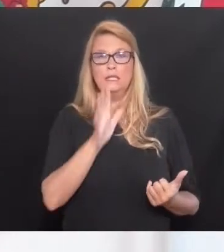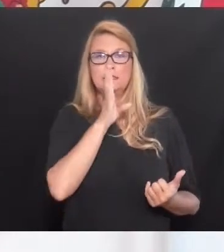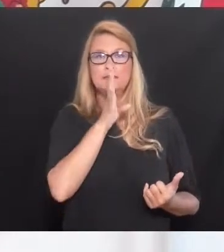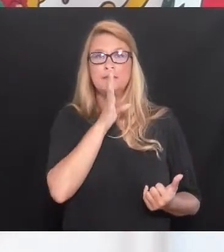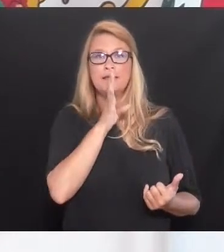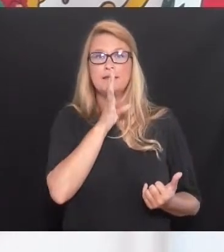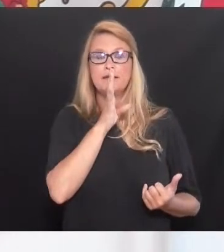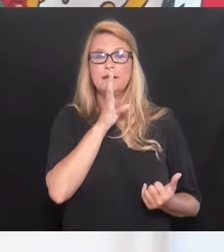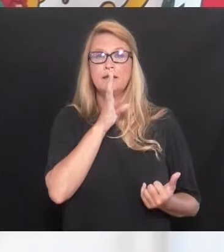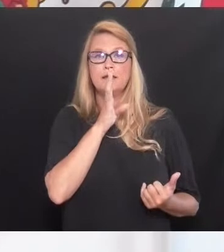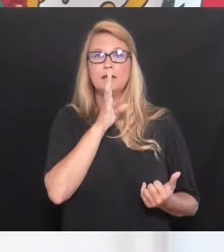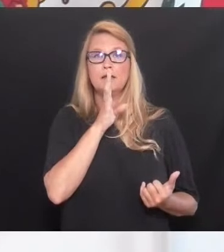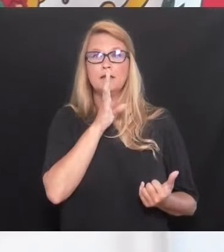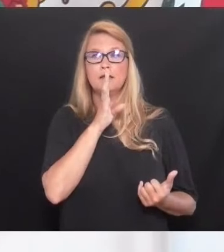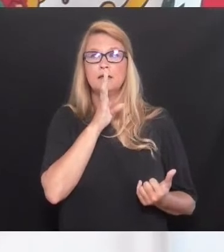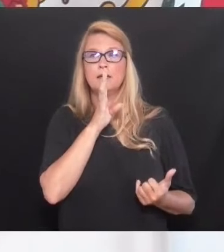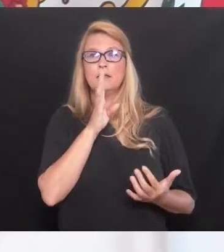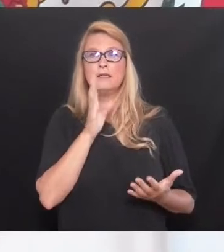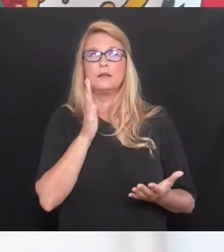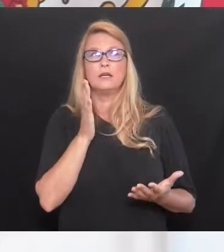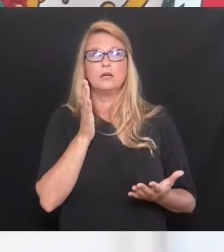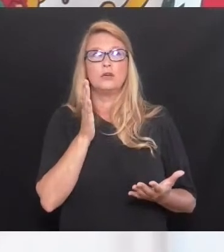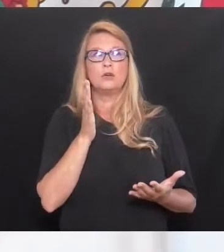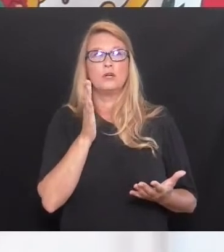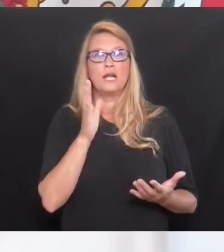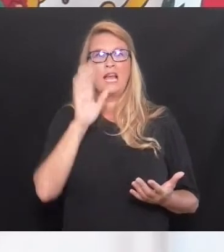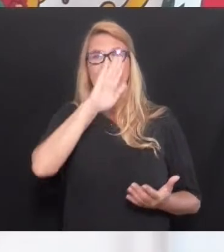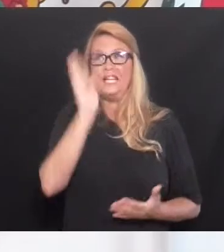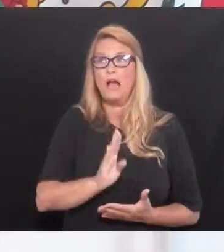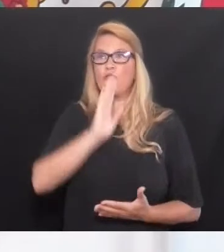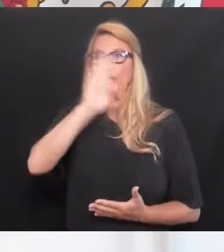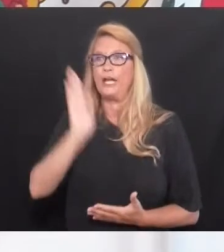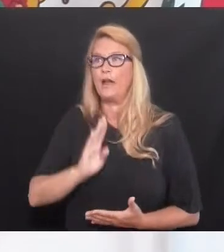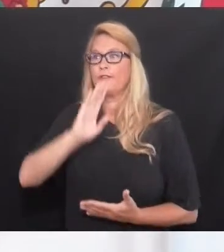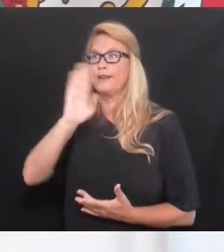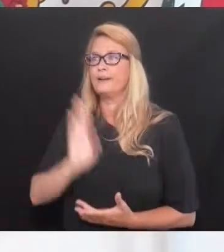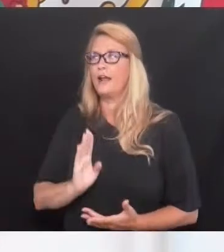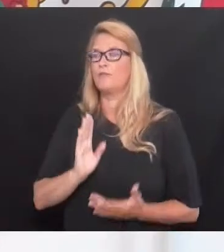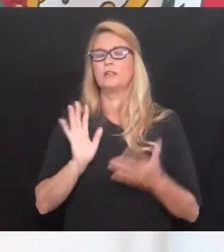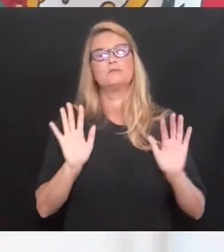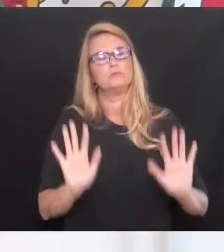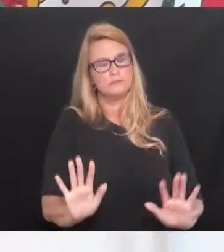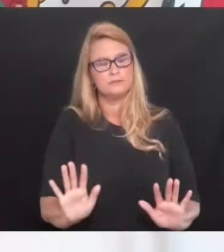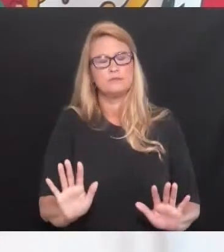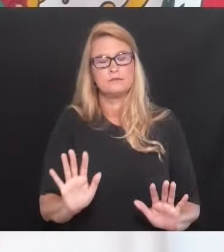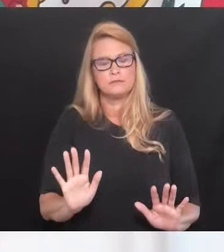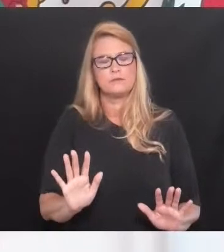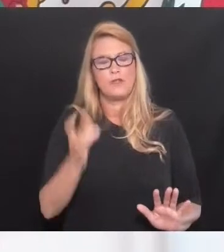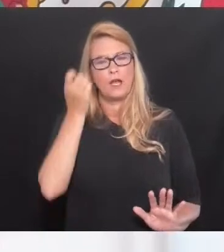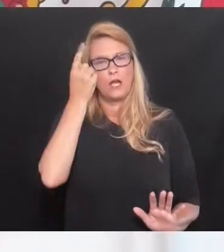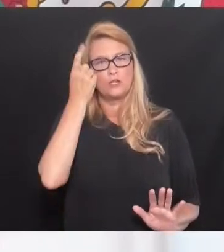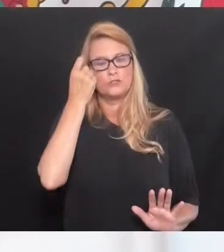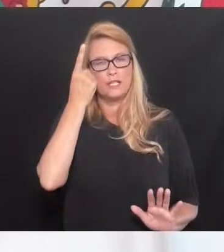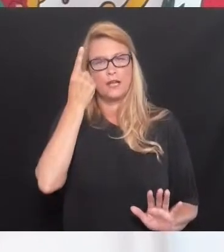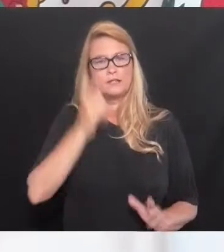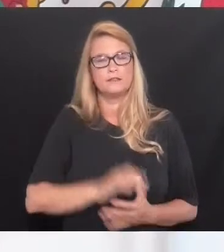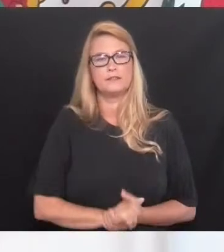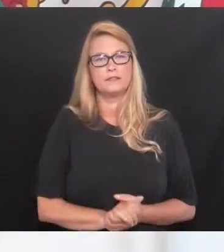that are absolute, and say never, never, never on this or whatever it may be.